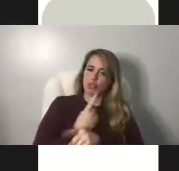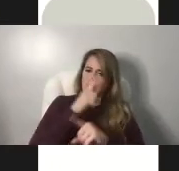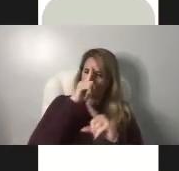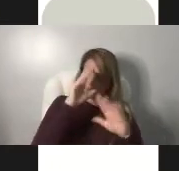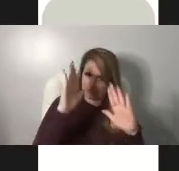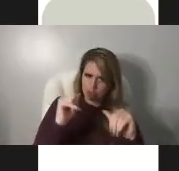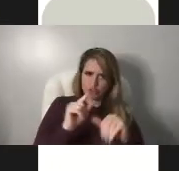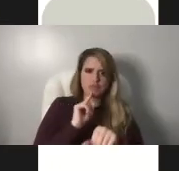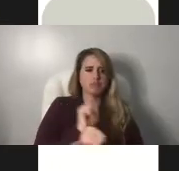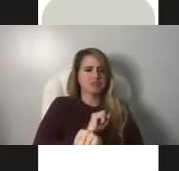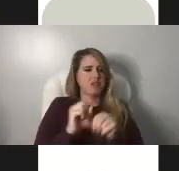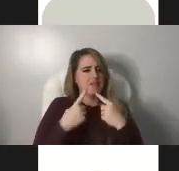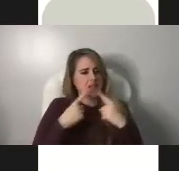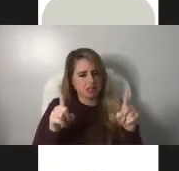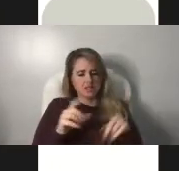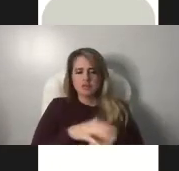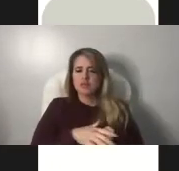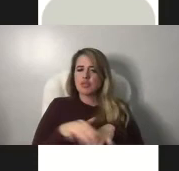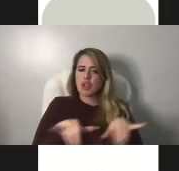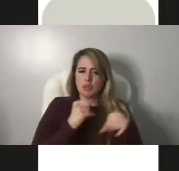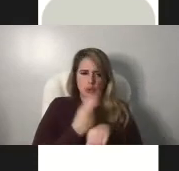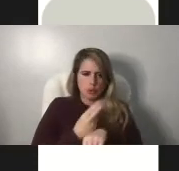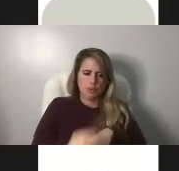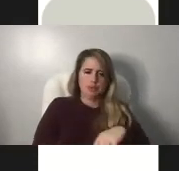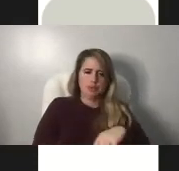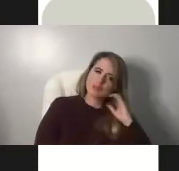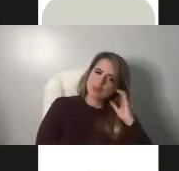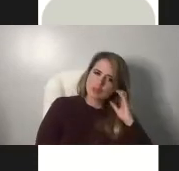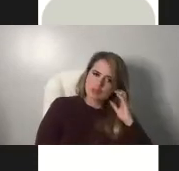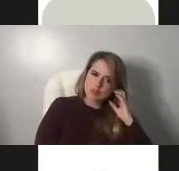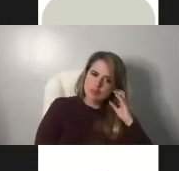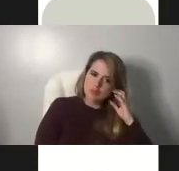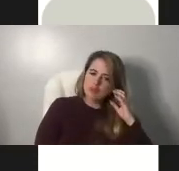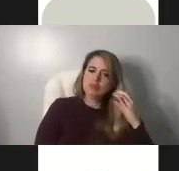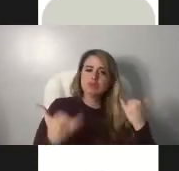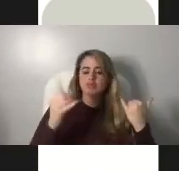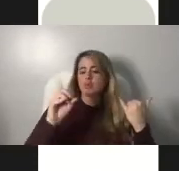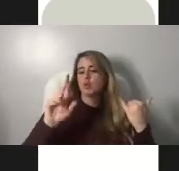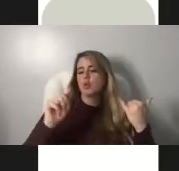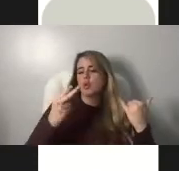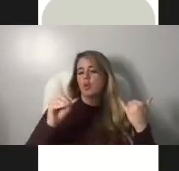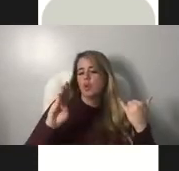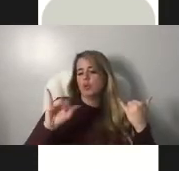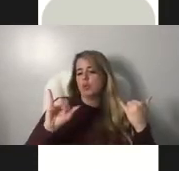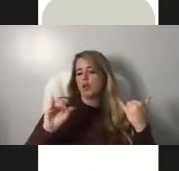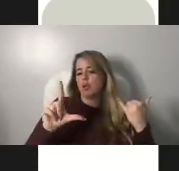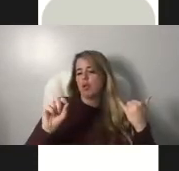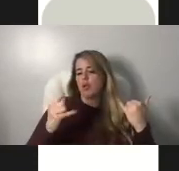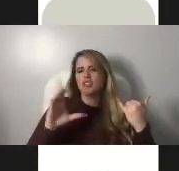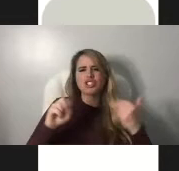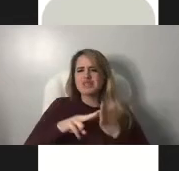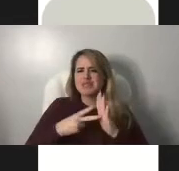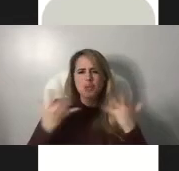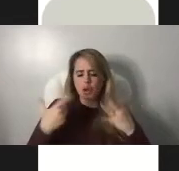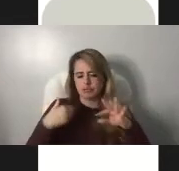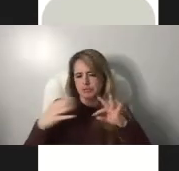is effective and it's commonly used. So what about these orthobiologics that I'm talking about? What are orthobiologics?